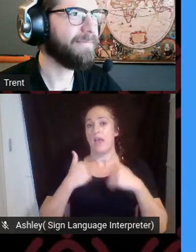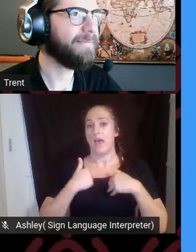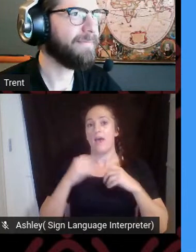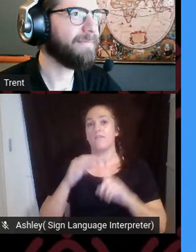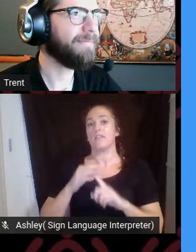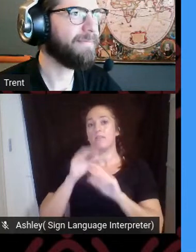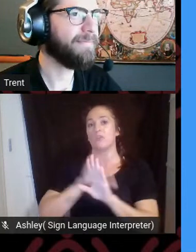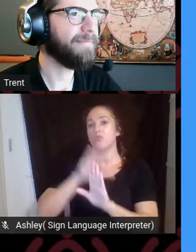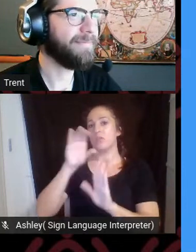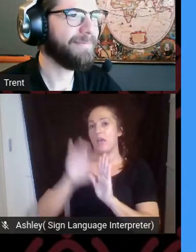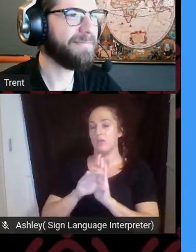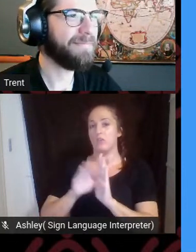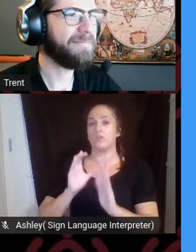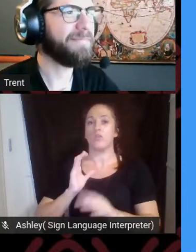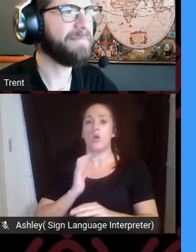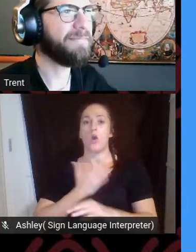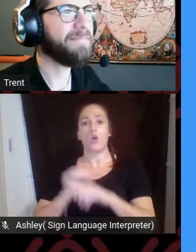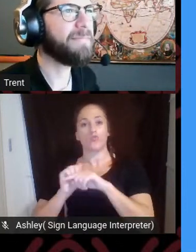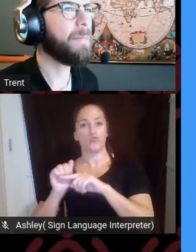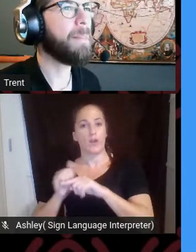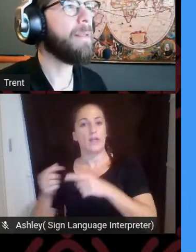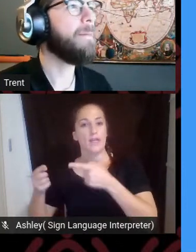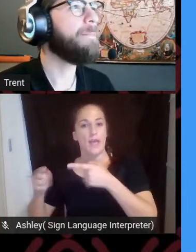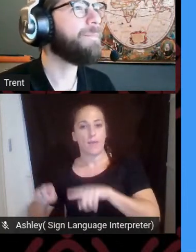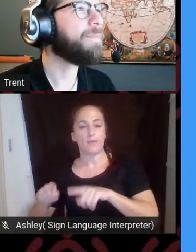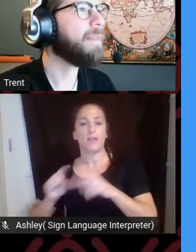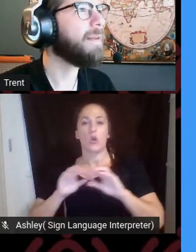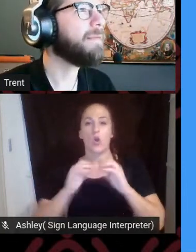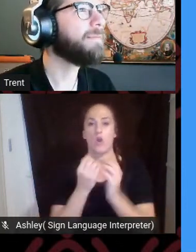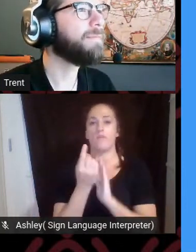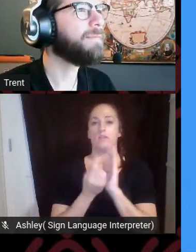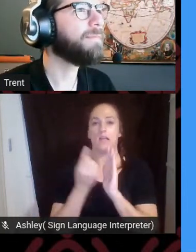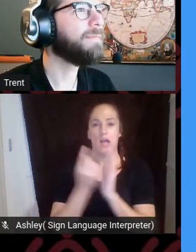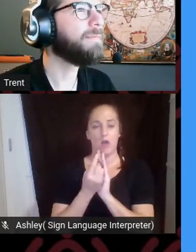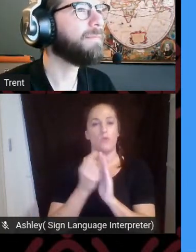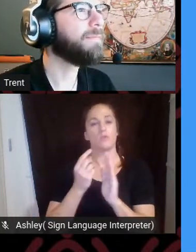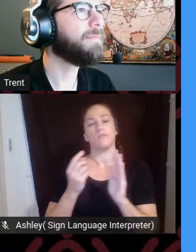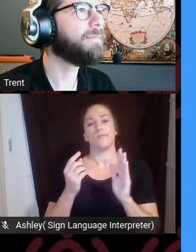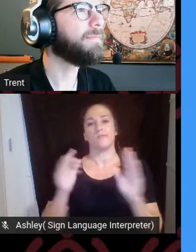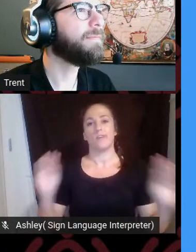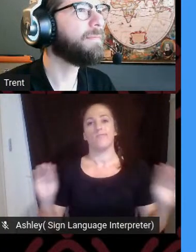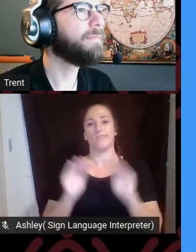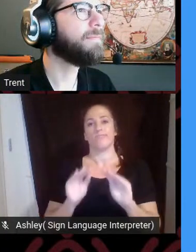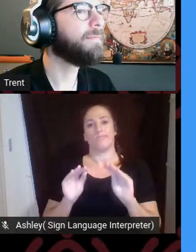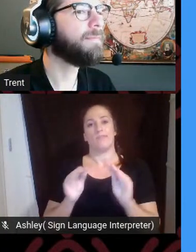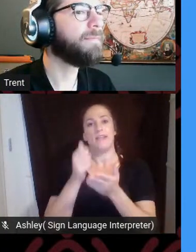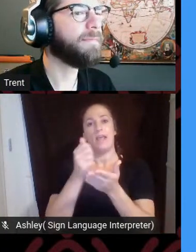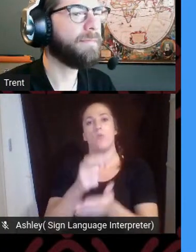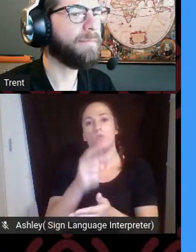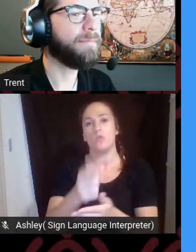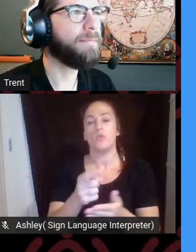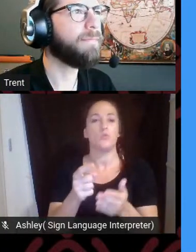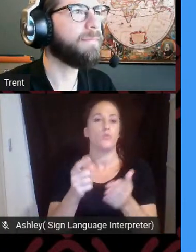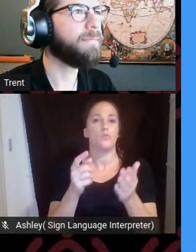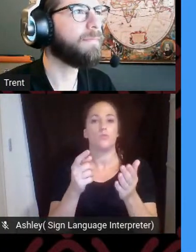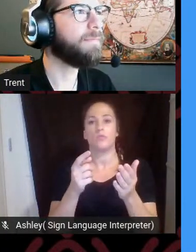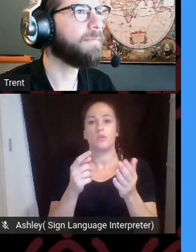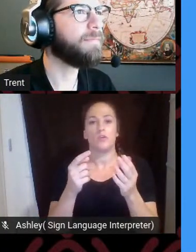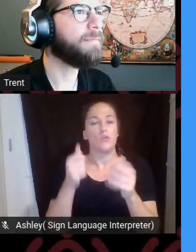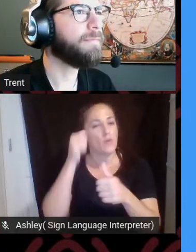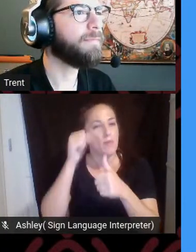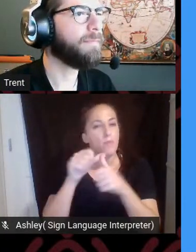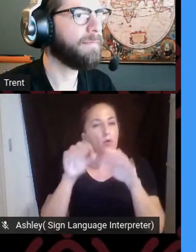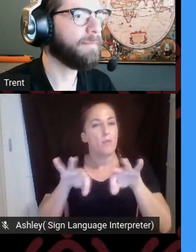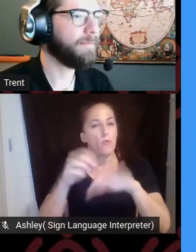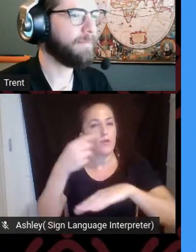our office hours are happening. So it's just a great way to help you stay on track. So I'm going to let Trent kind